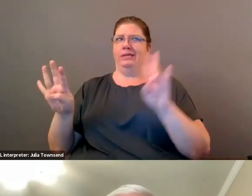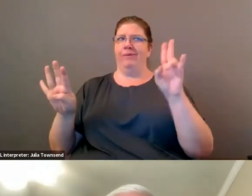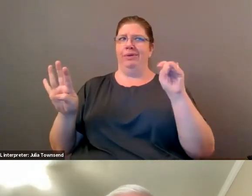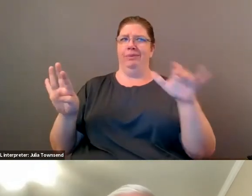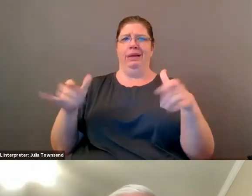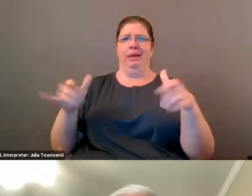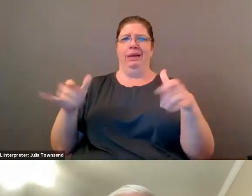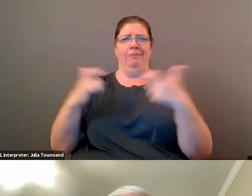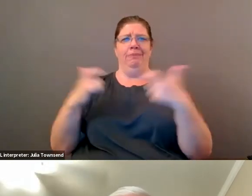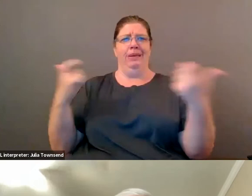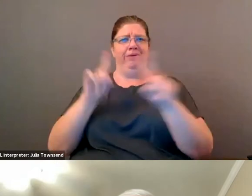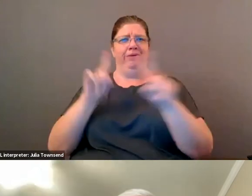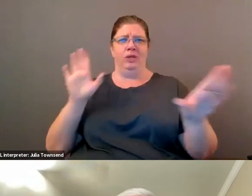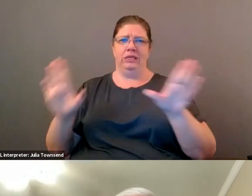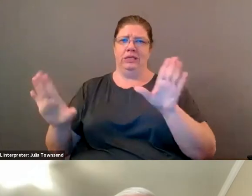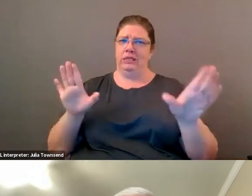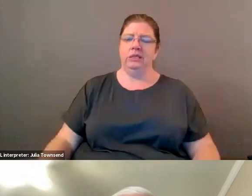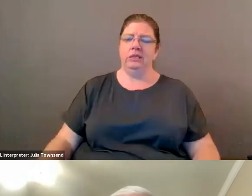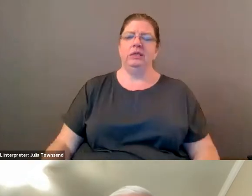Next slide, please.